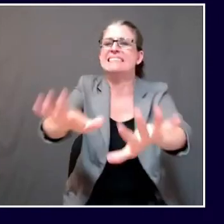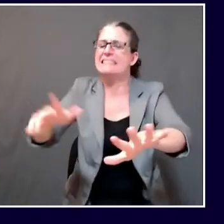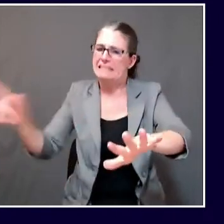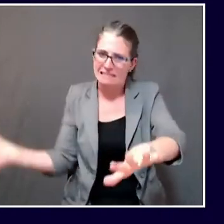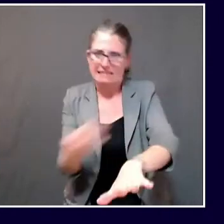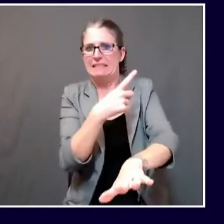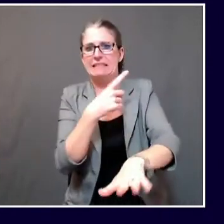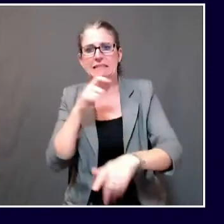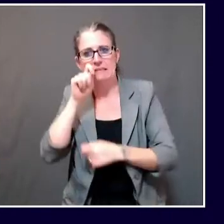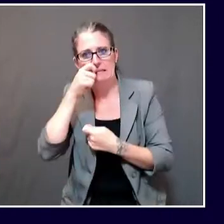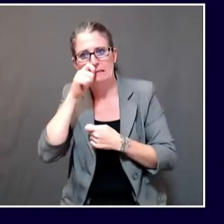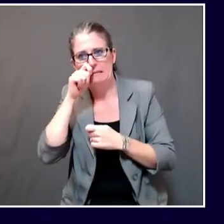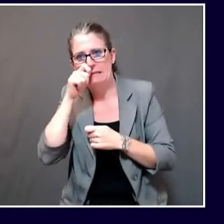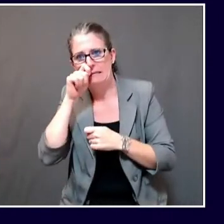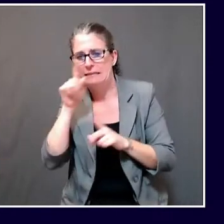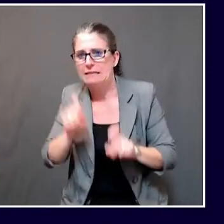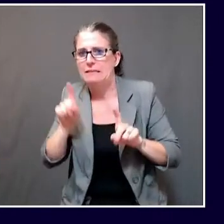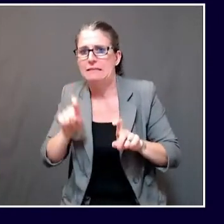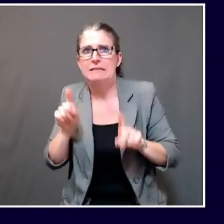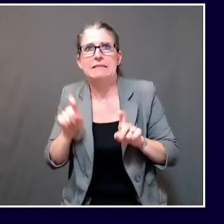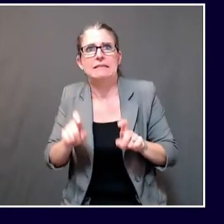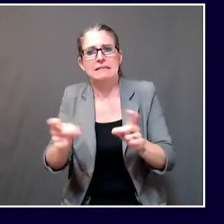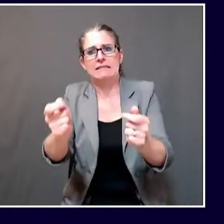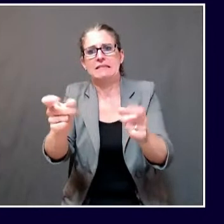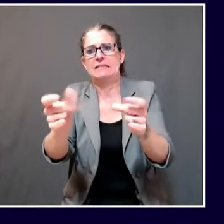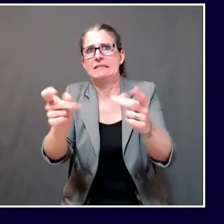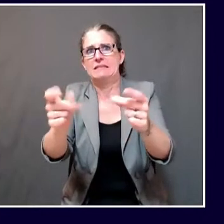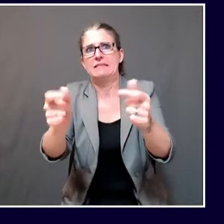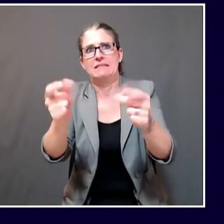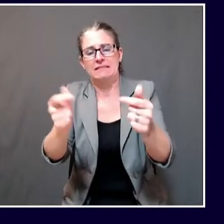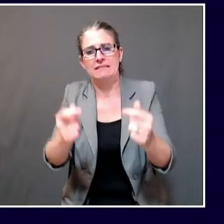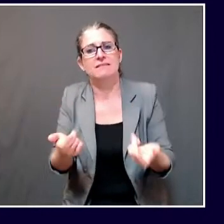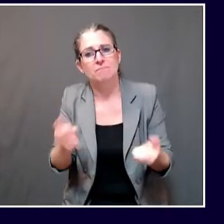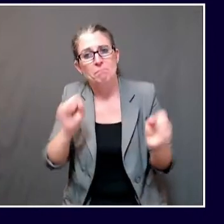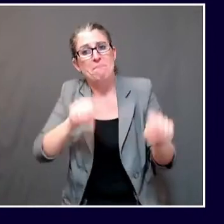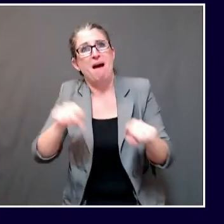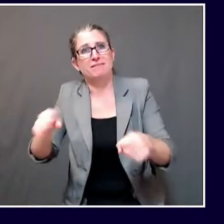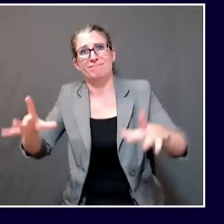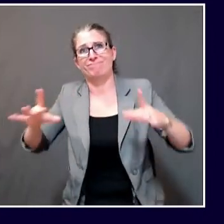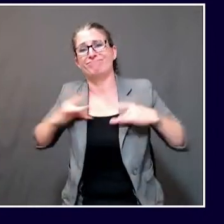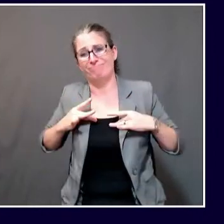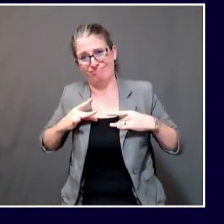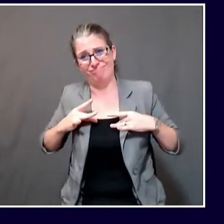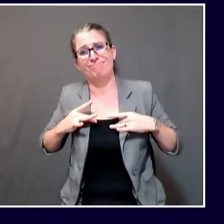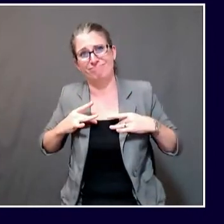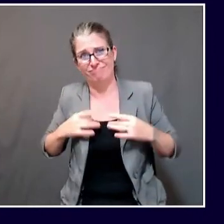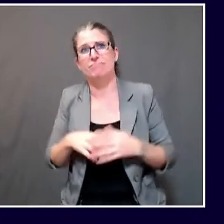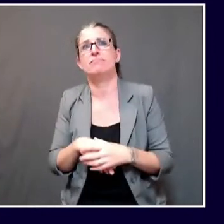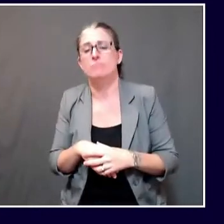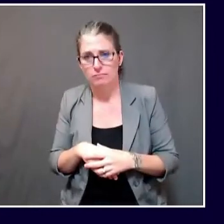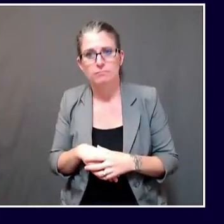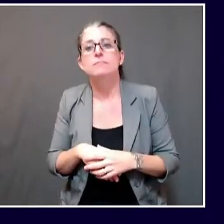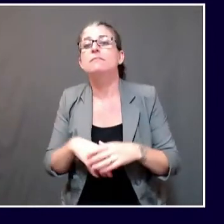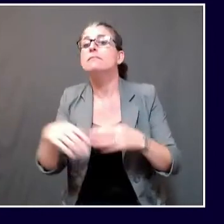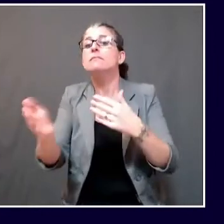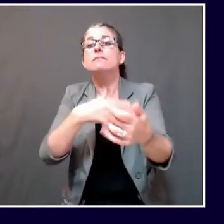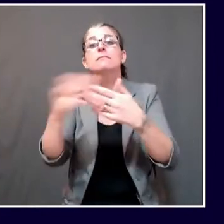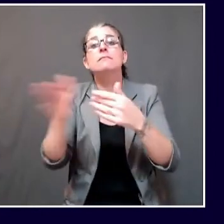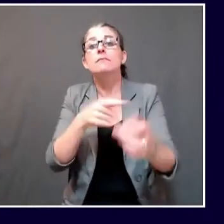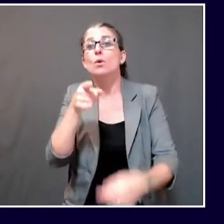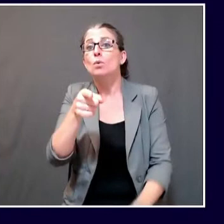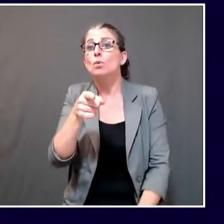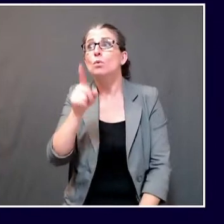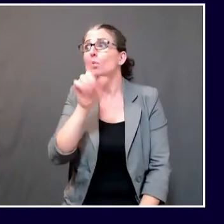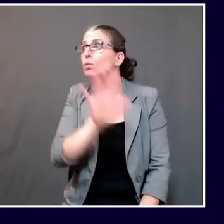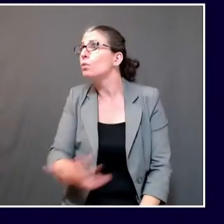tested, and you can visit a swab and send site and be tested for COVID-19 free of charge, especially if